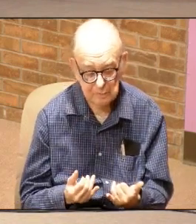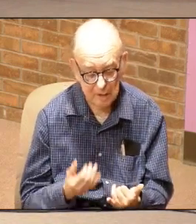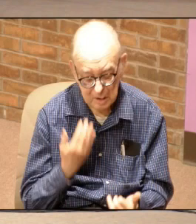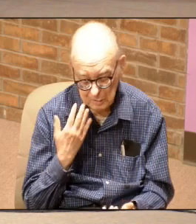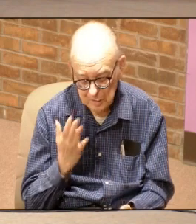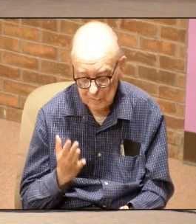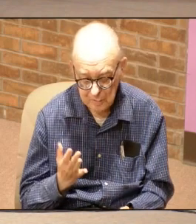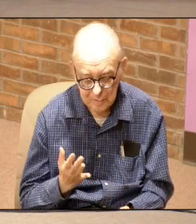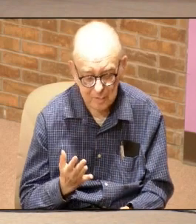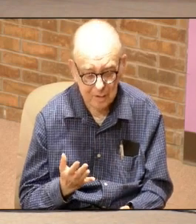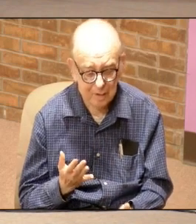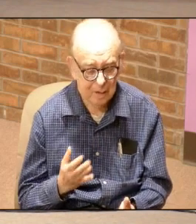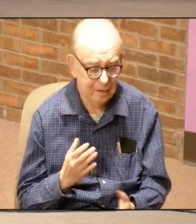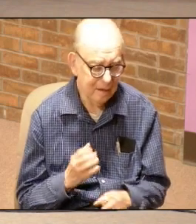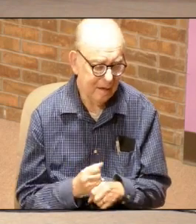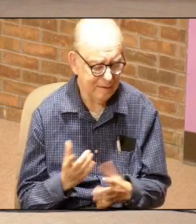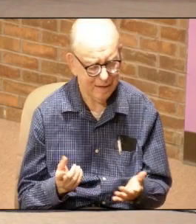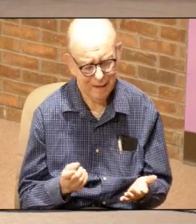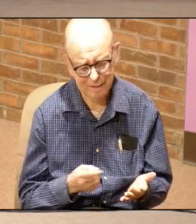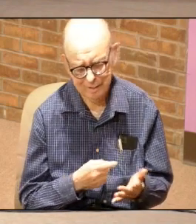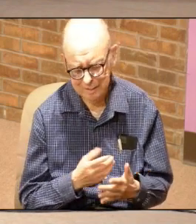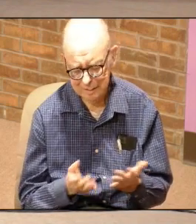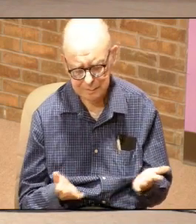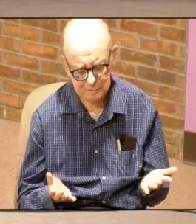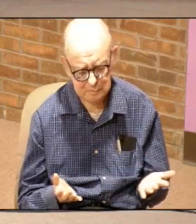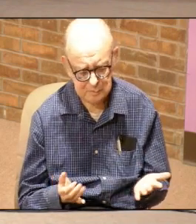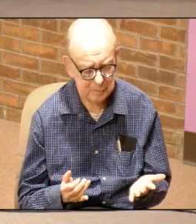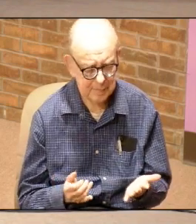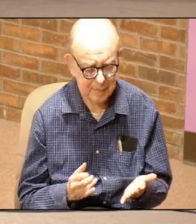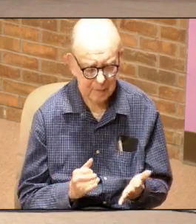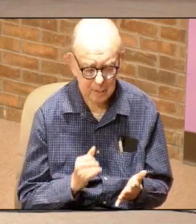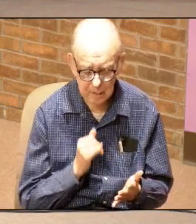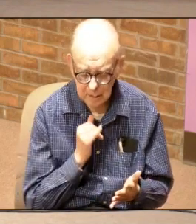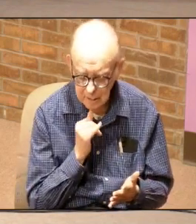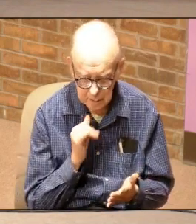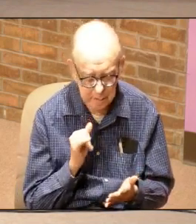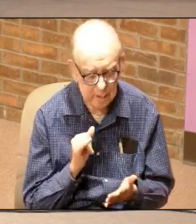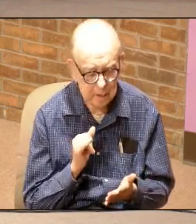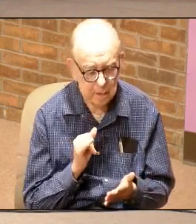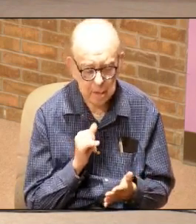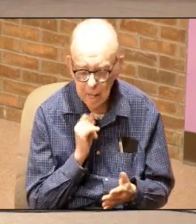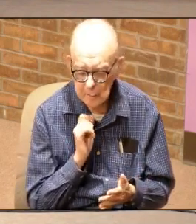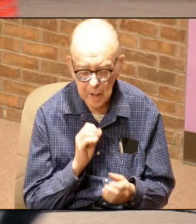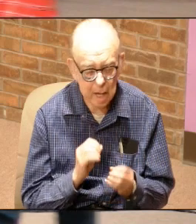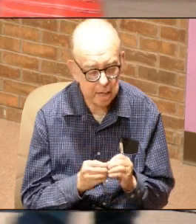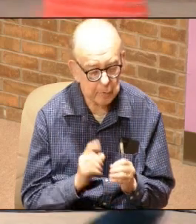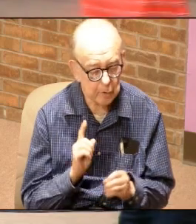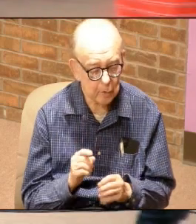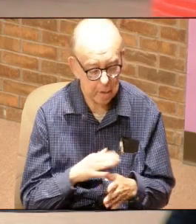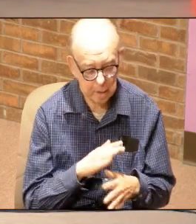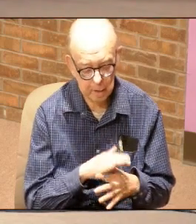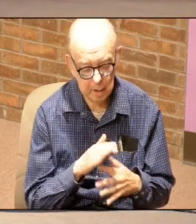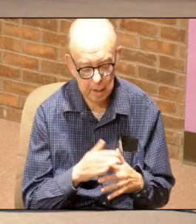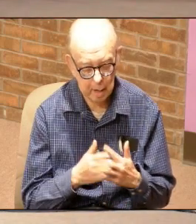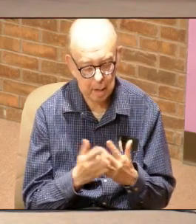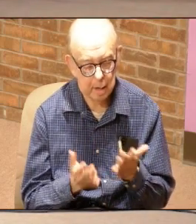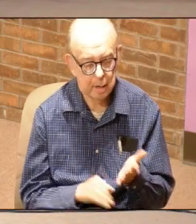You know, I got, you know, that's not my number one priority. So this